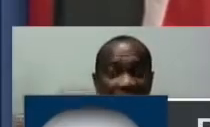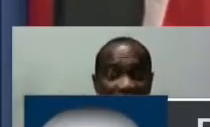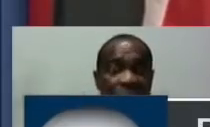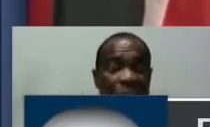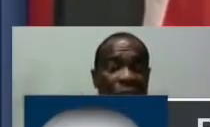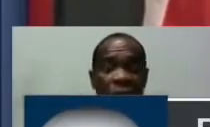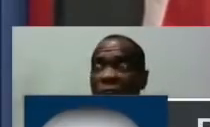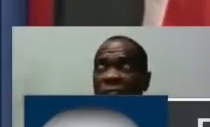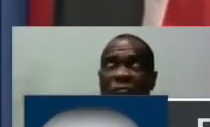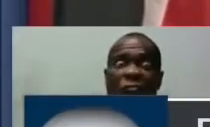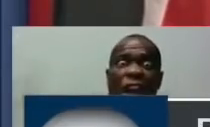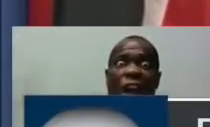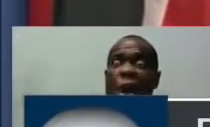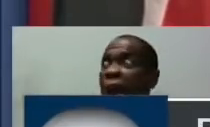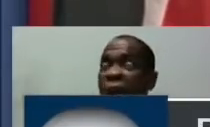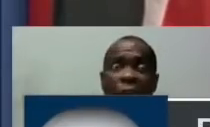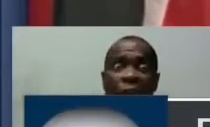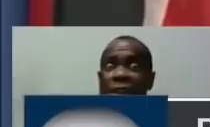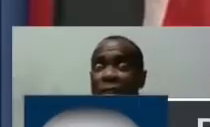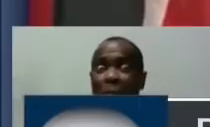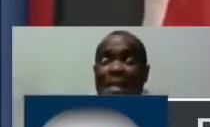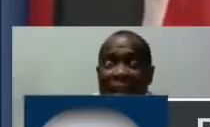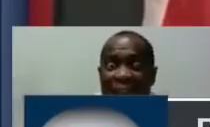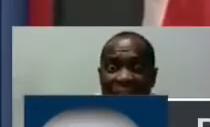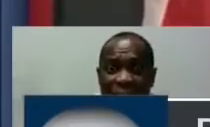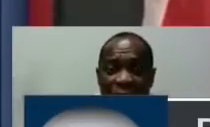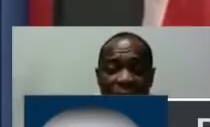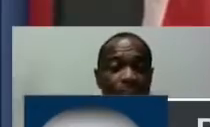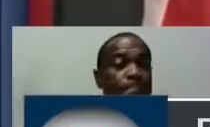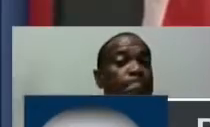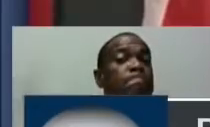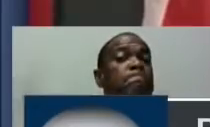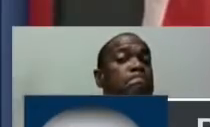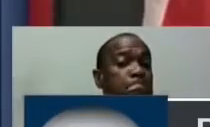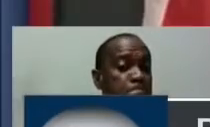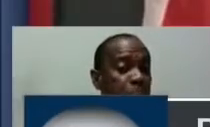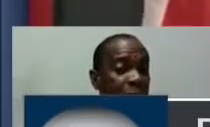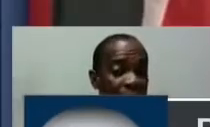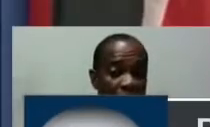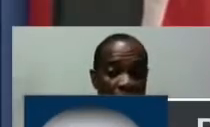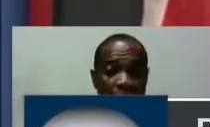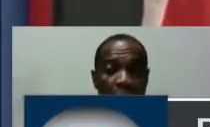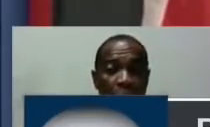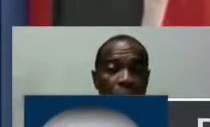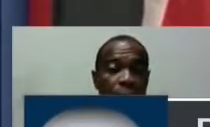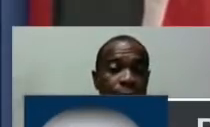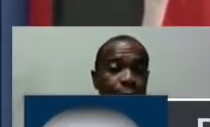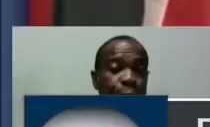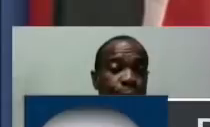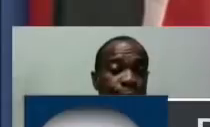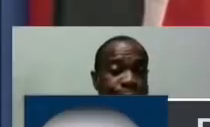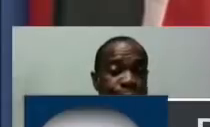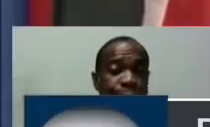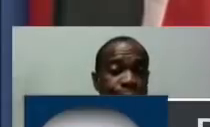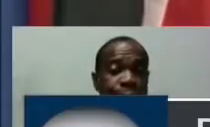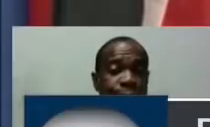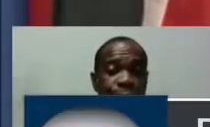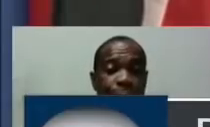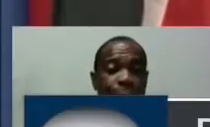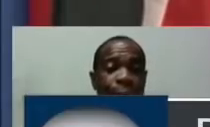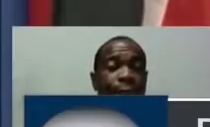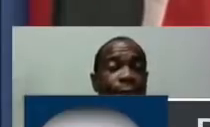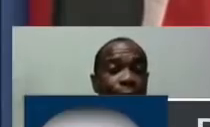country responded. Today, it's normal. 20 dead, 30 dead.